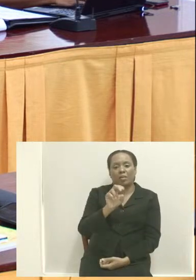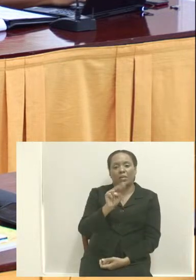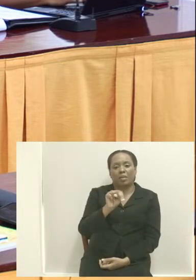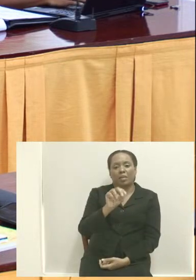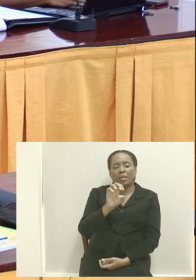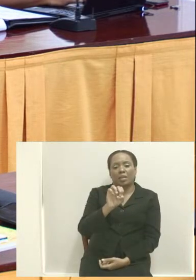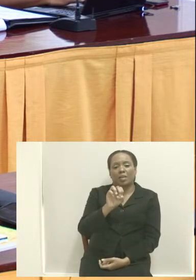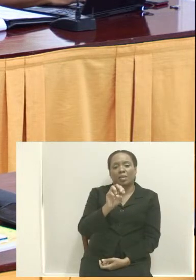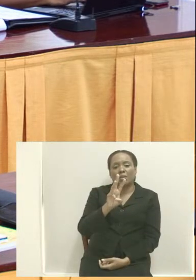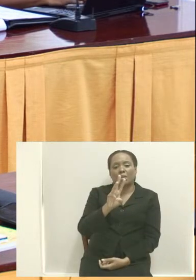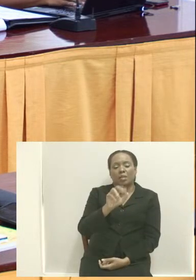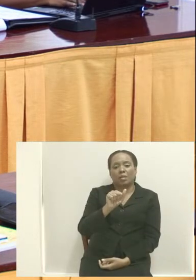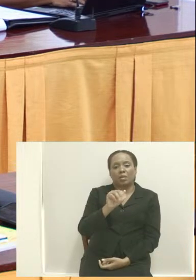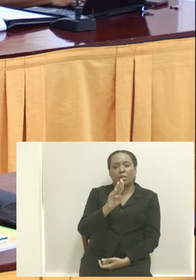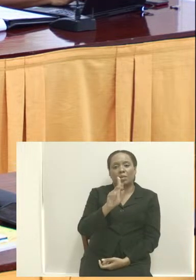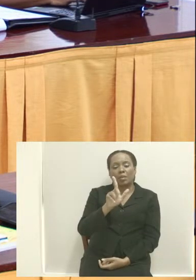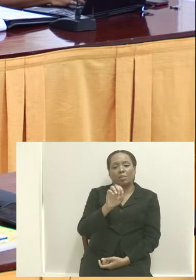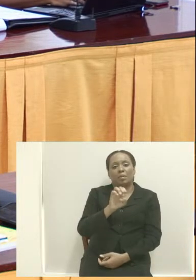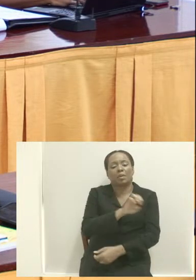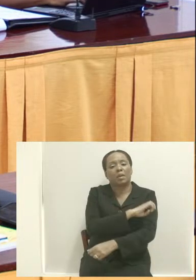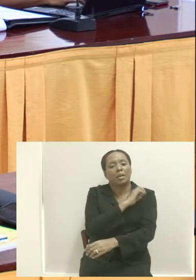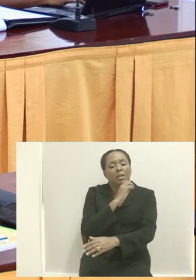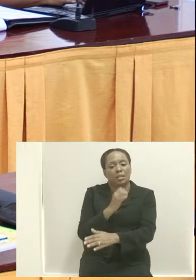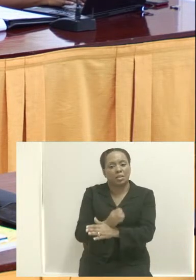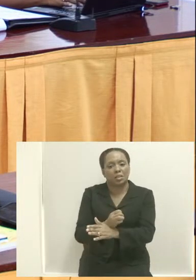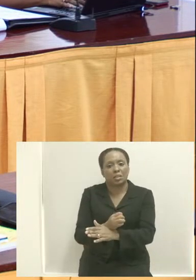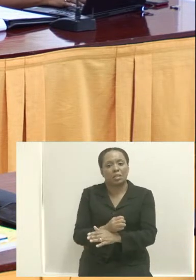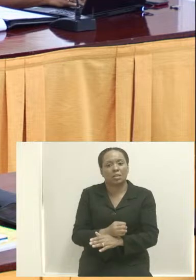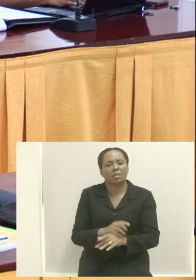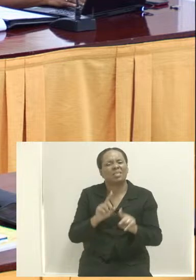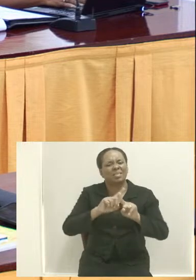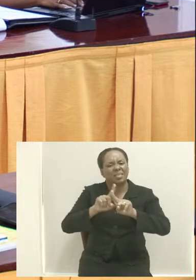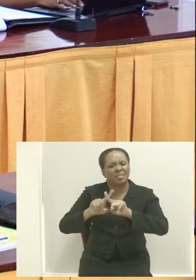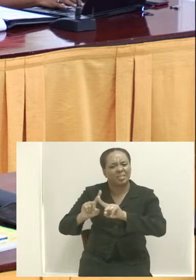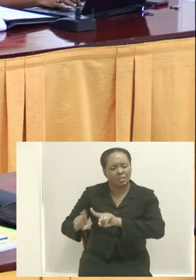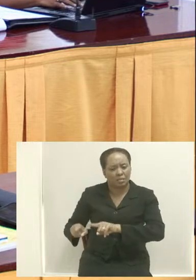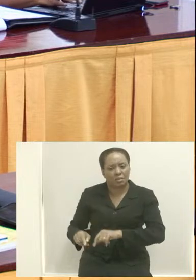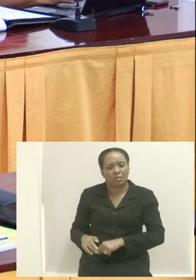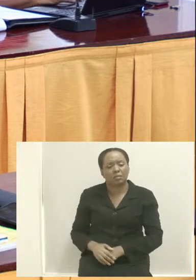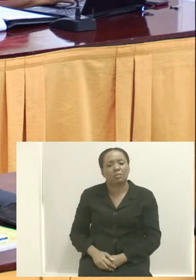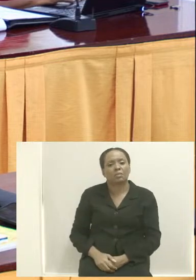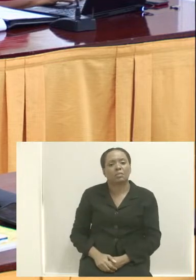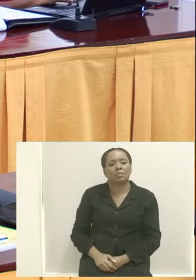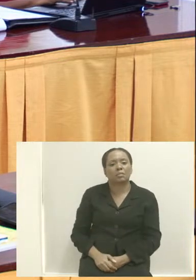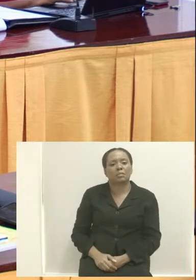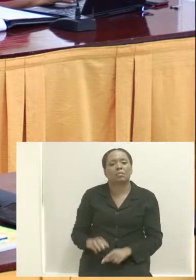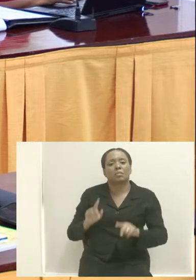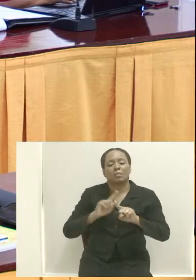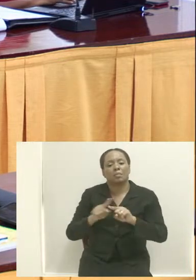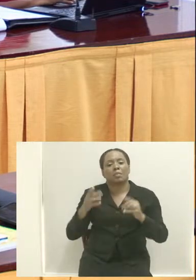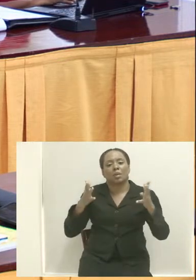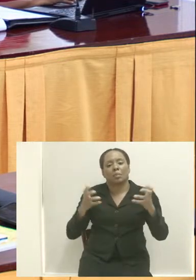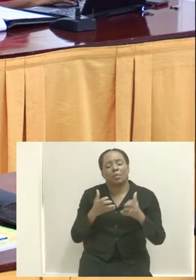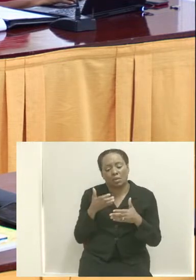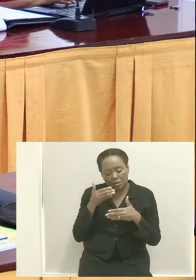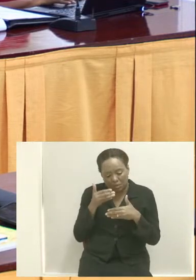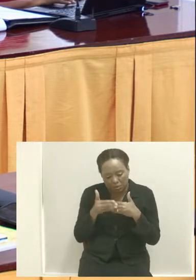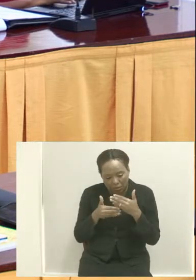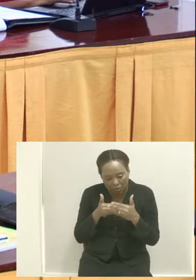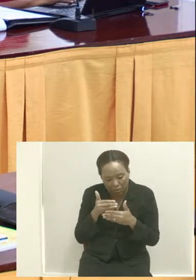are several, but we have to make sure that we proceed in such a way as to do the balancing act, that